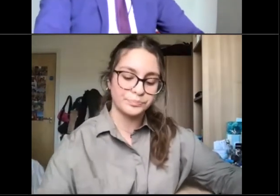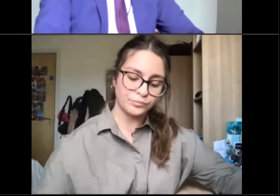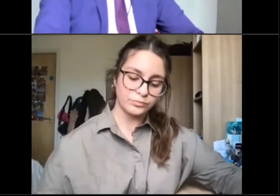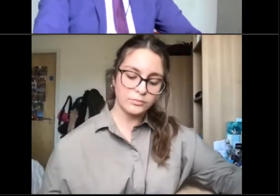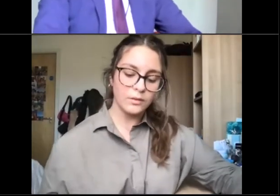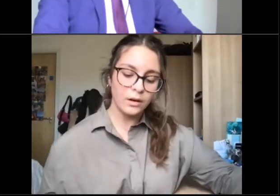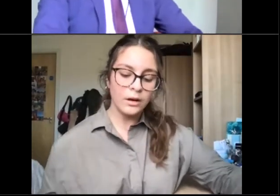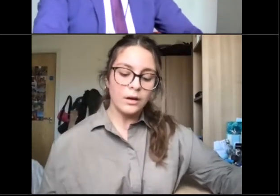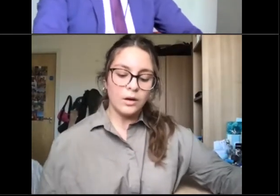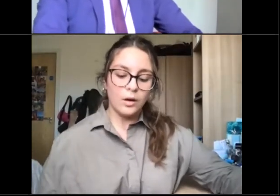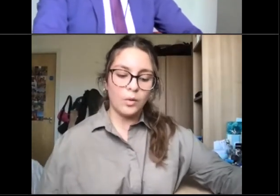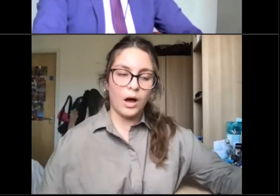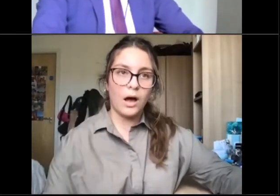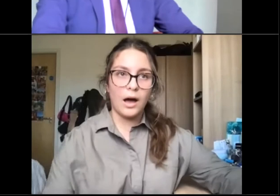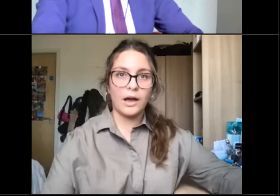language.